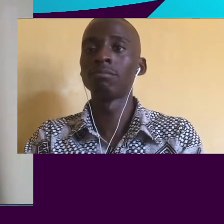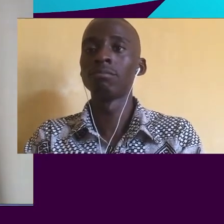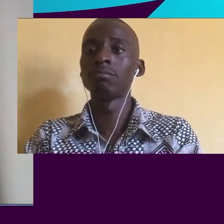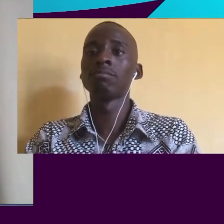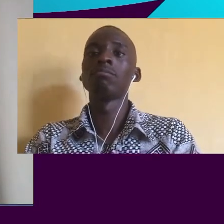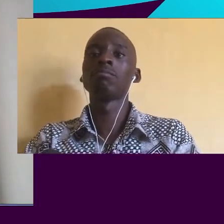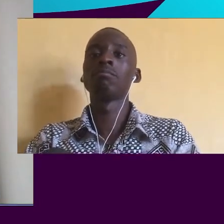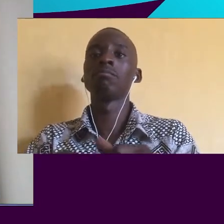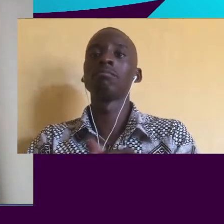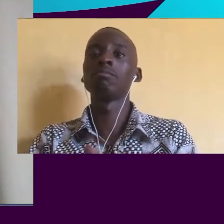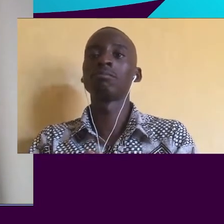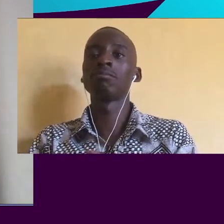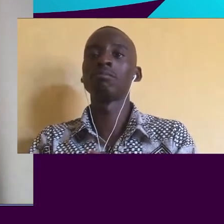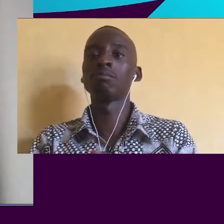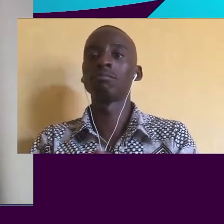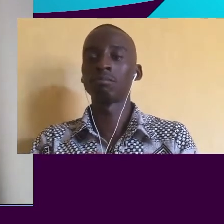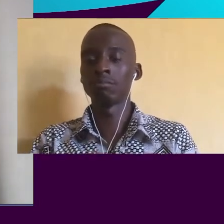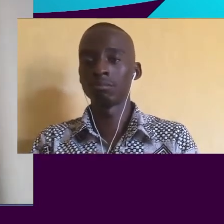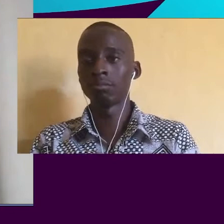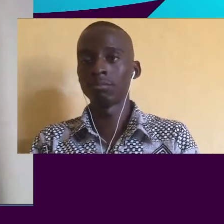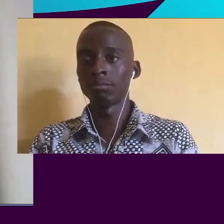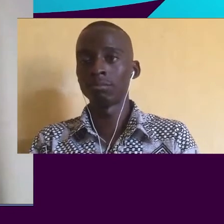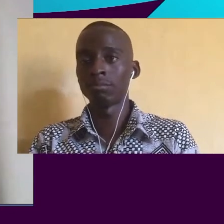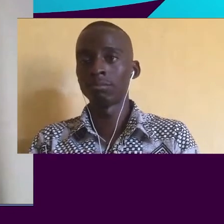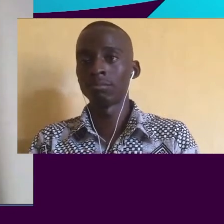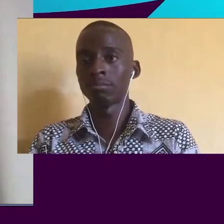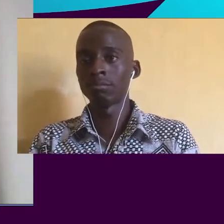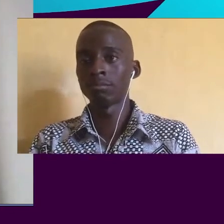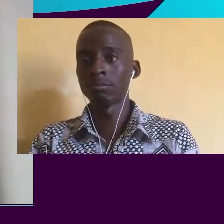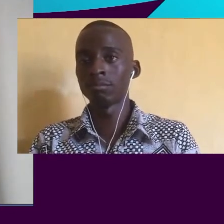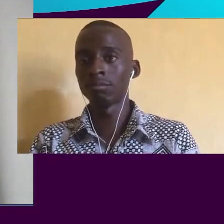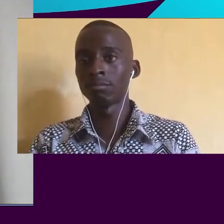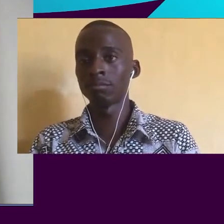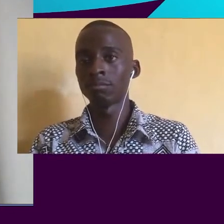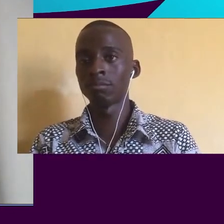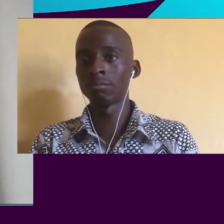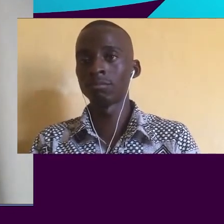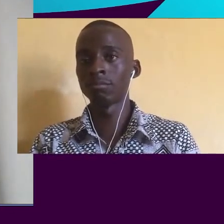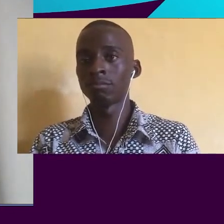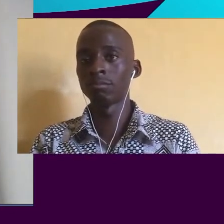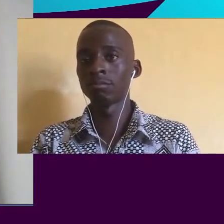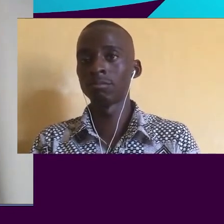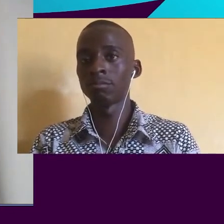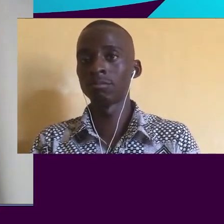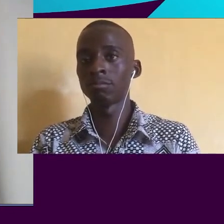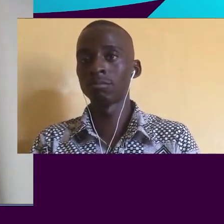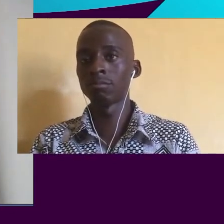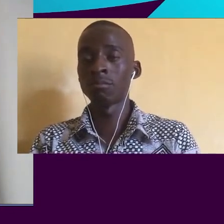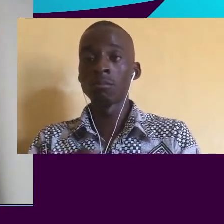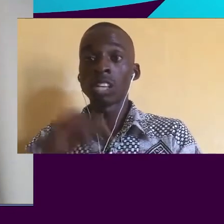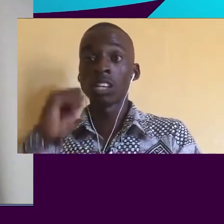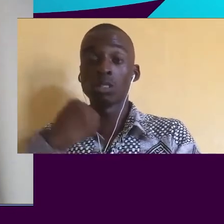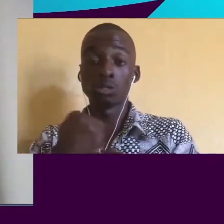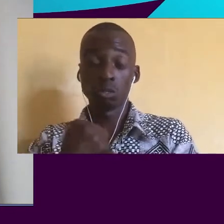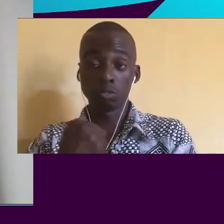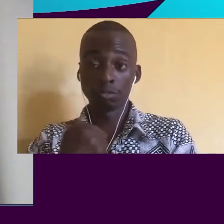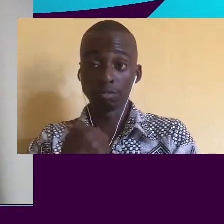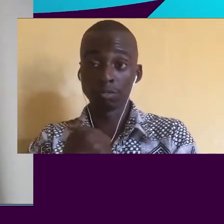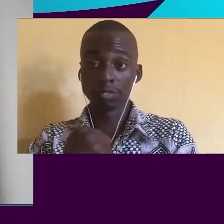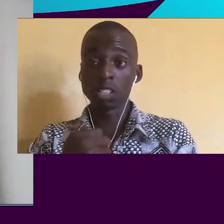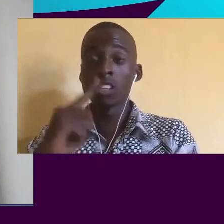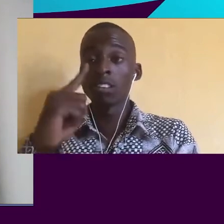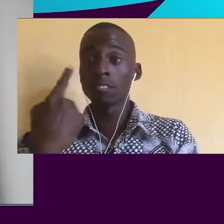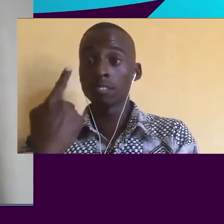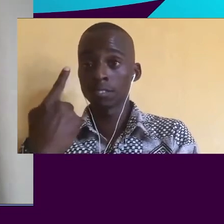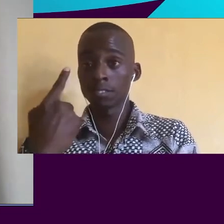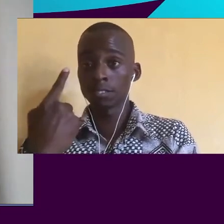it's important for people to see me. So what I will do, first of all, thanks for introducing me.